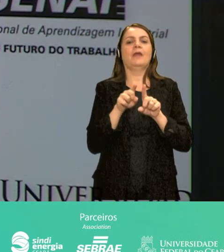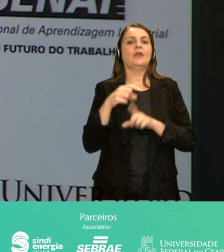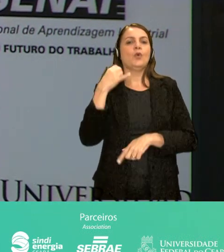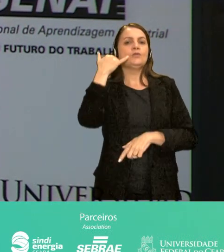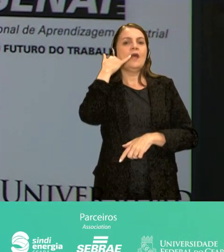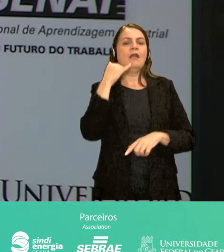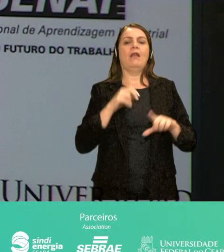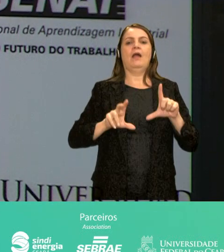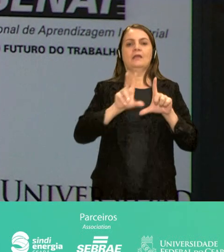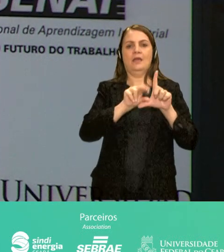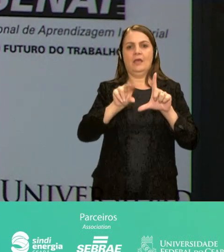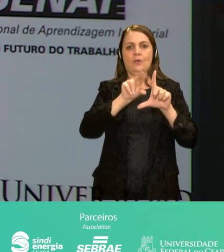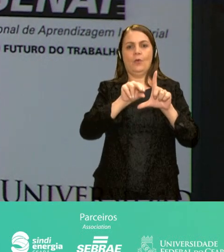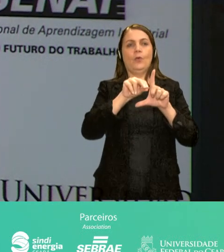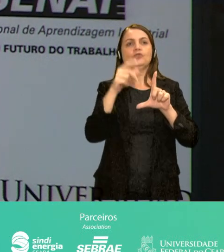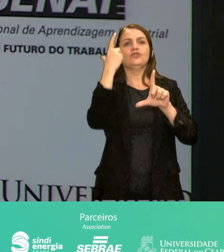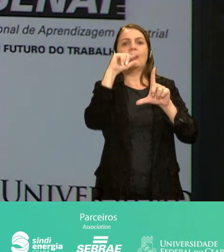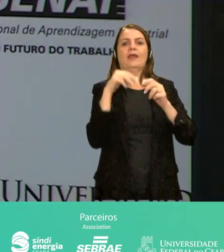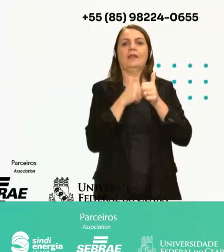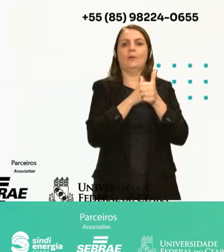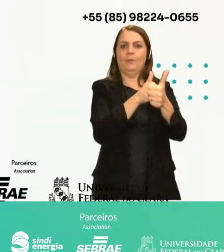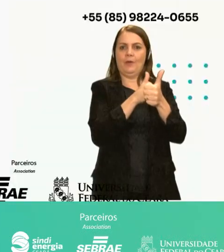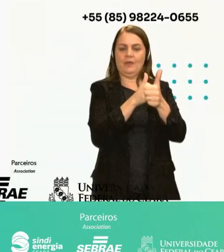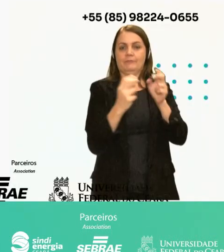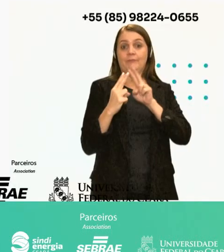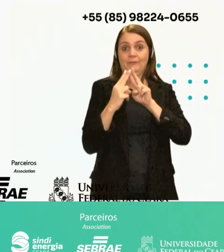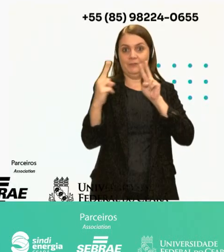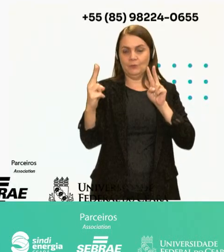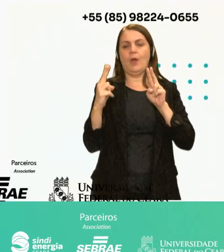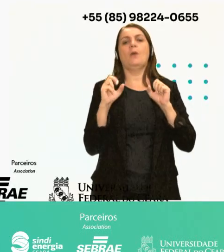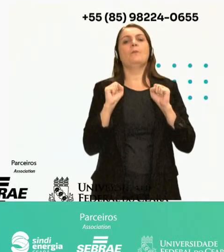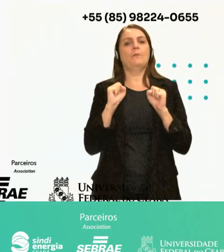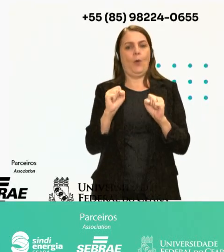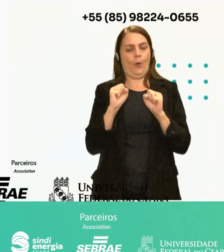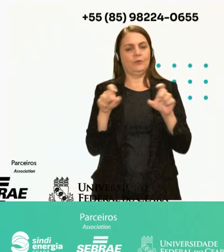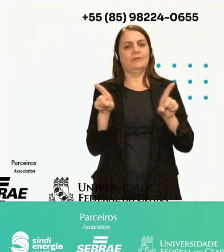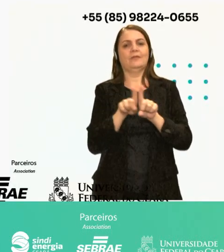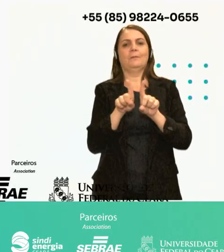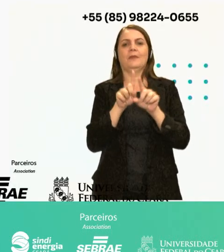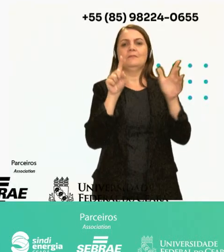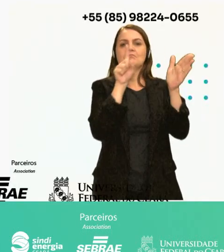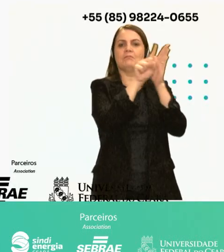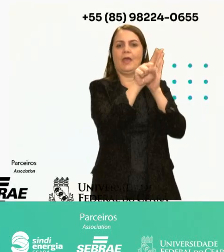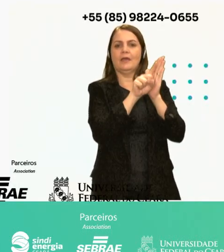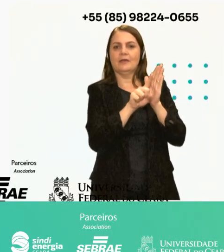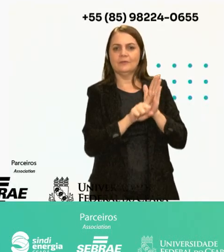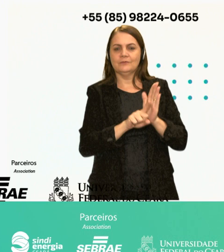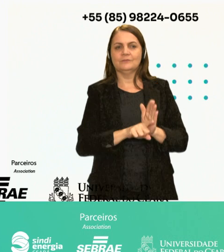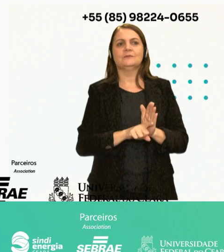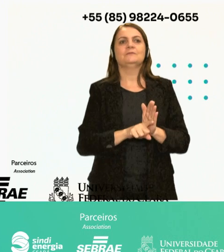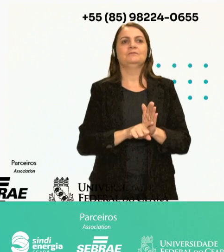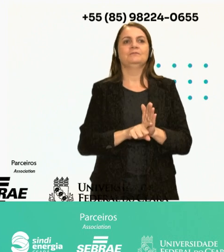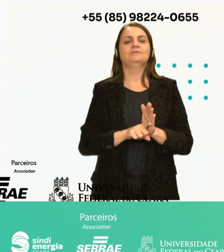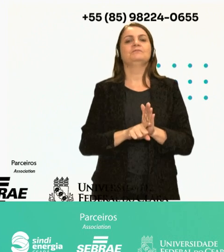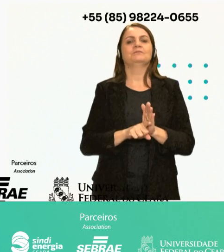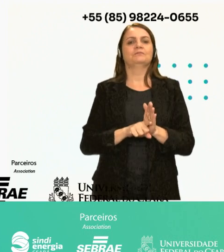code for those who are following. And you can